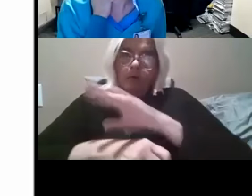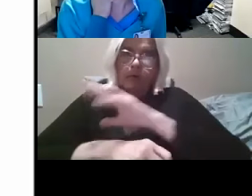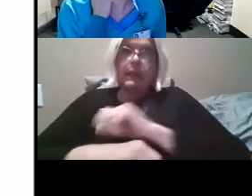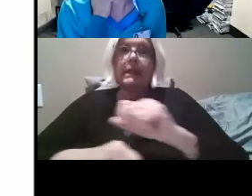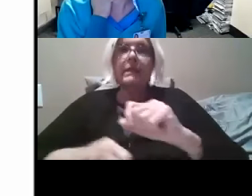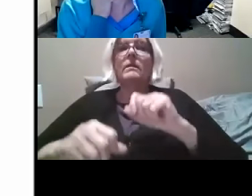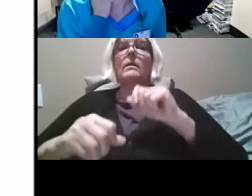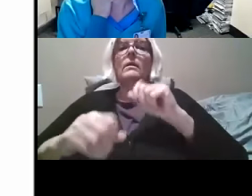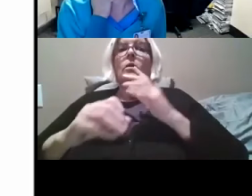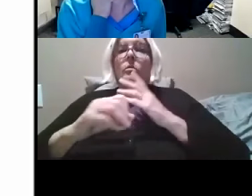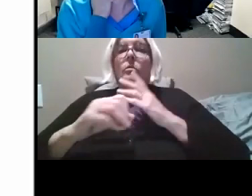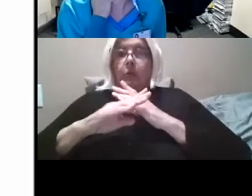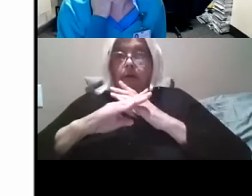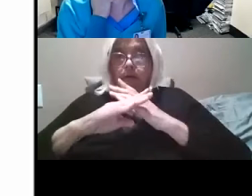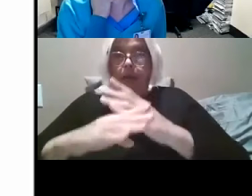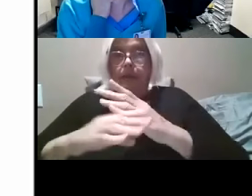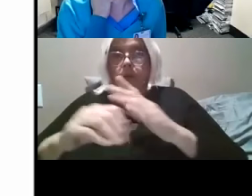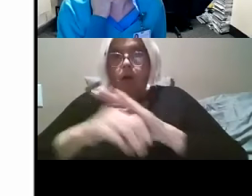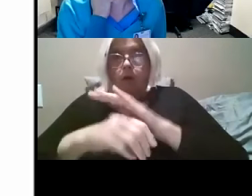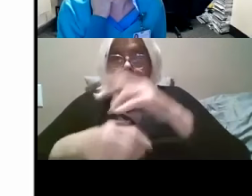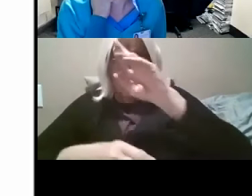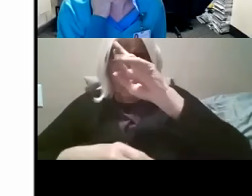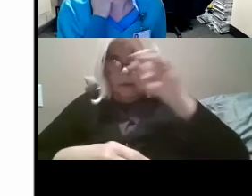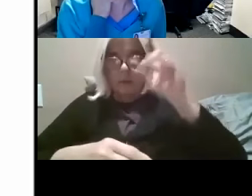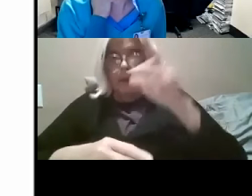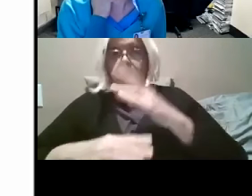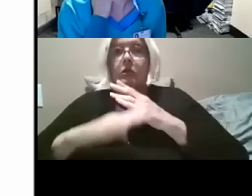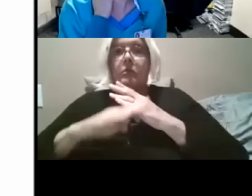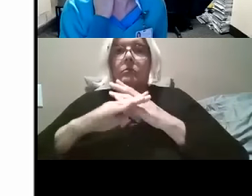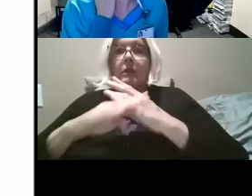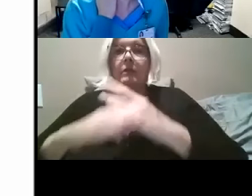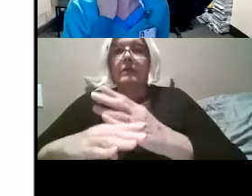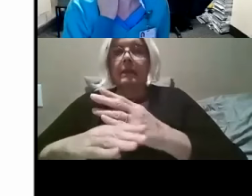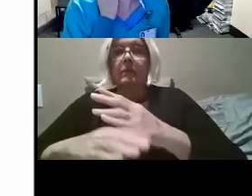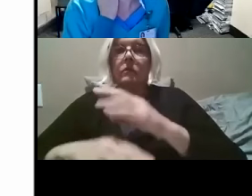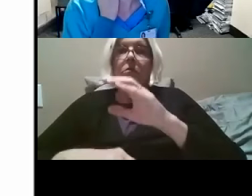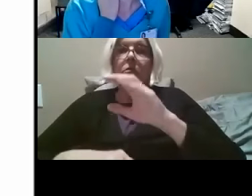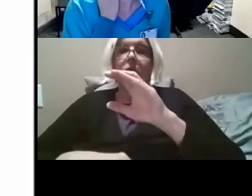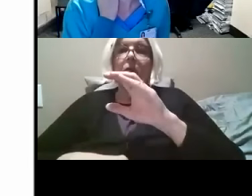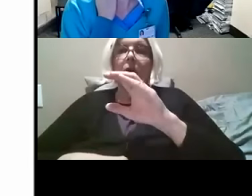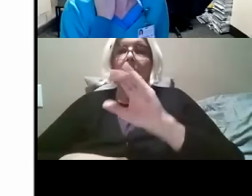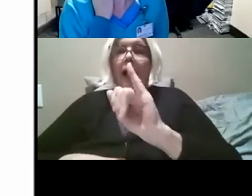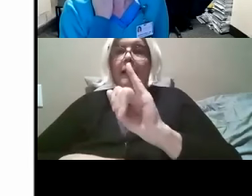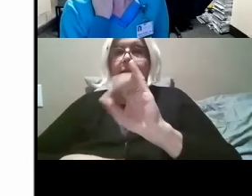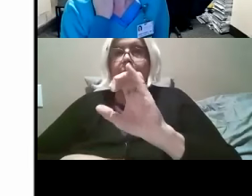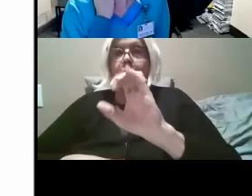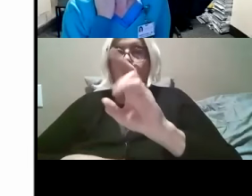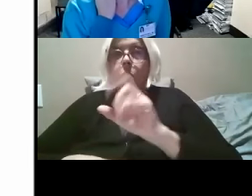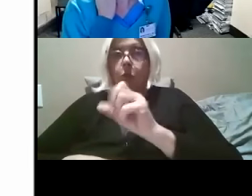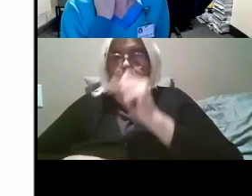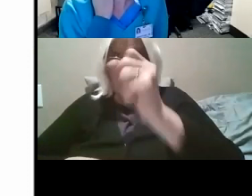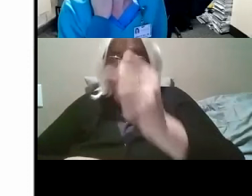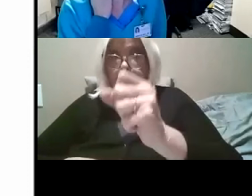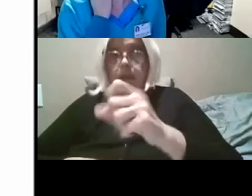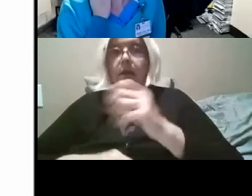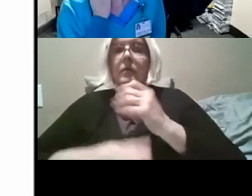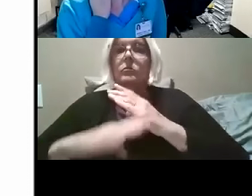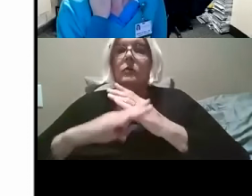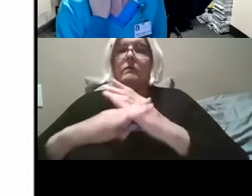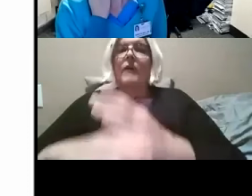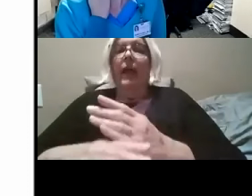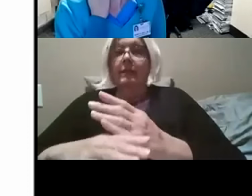preventable COVID deaths. The risks, they really felt like probably the risk that we just don't know about right now